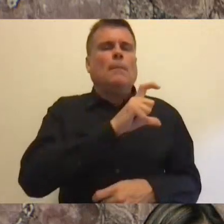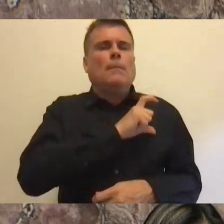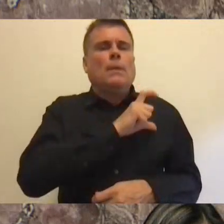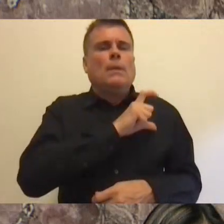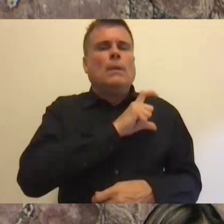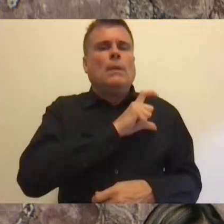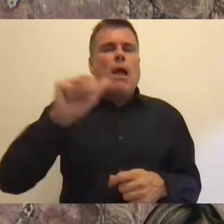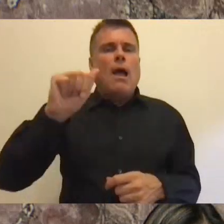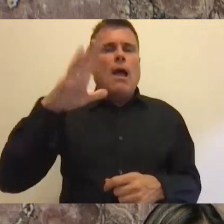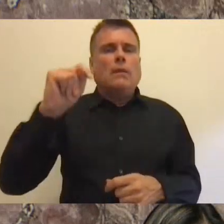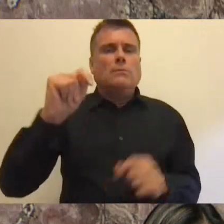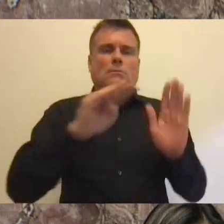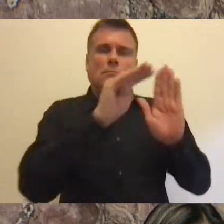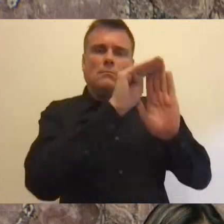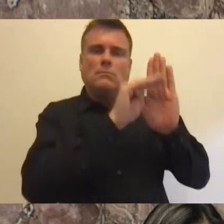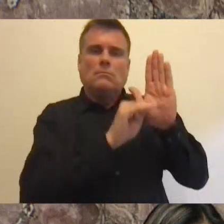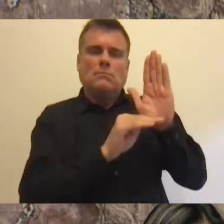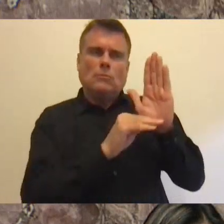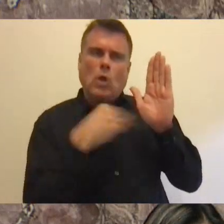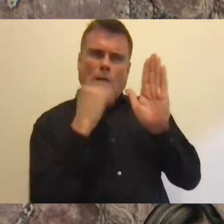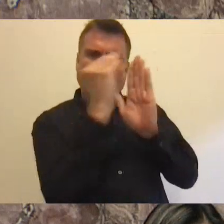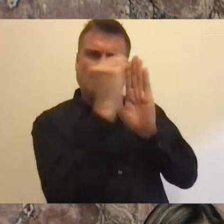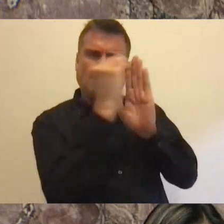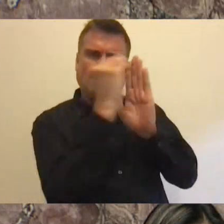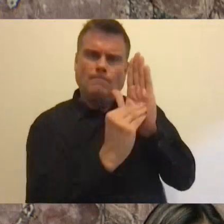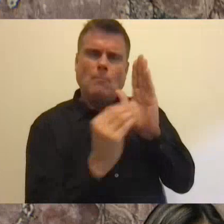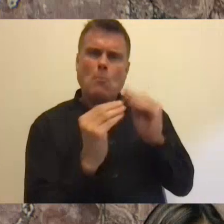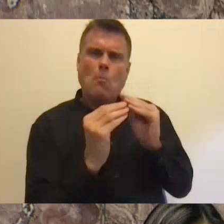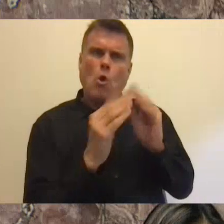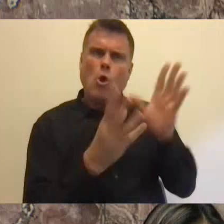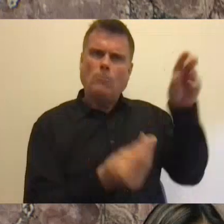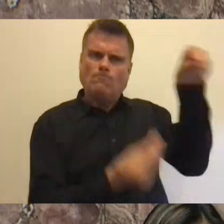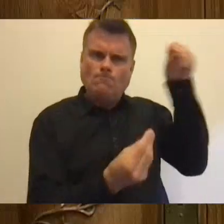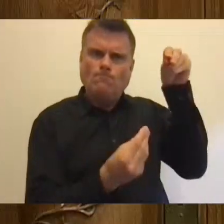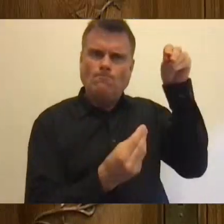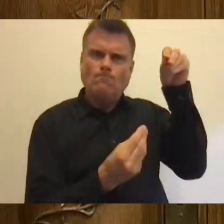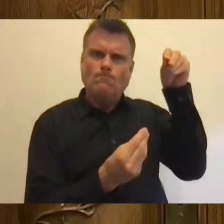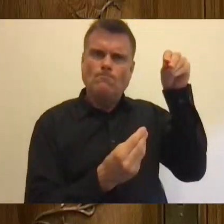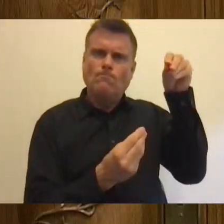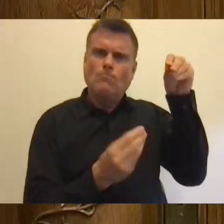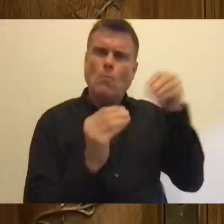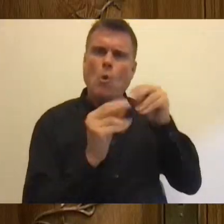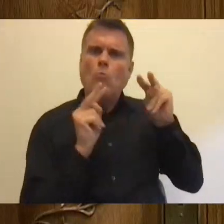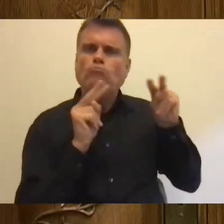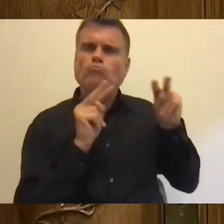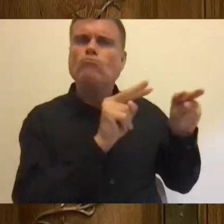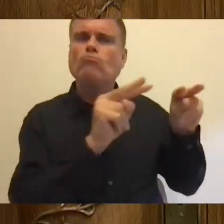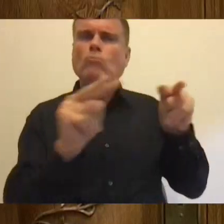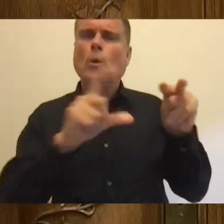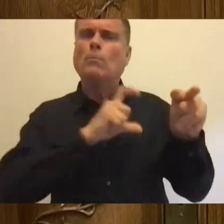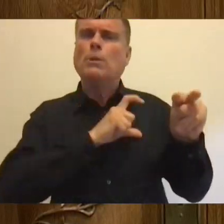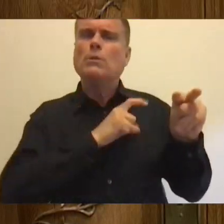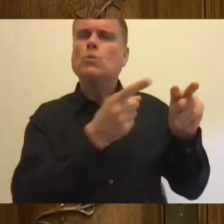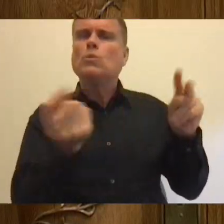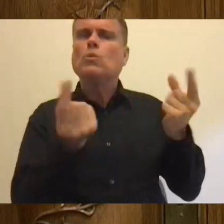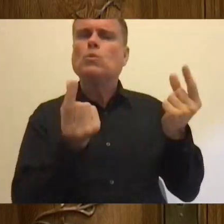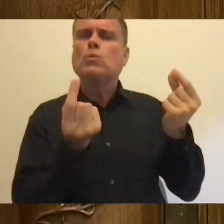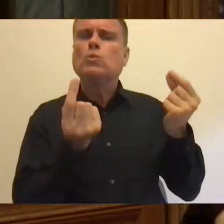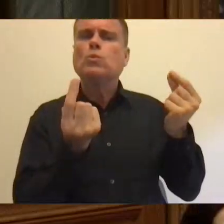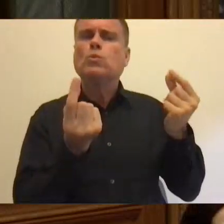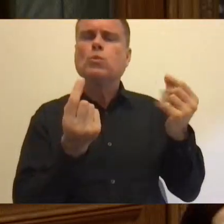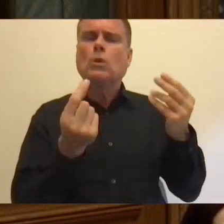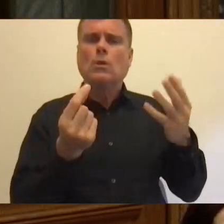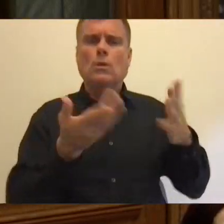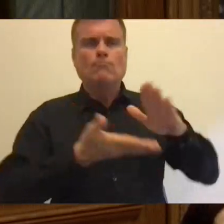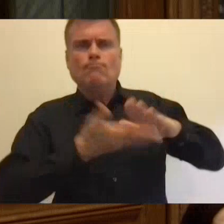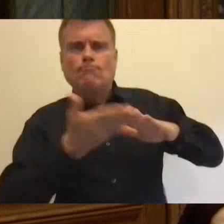oversight on our police forces in this province. House Leader, Third Party Supplemental. I would imagine,